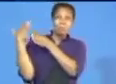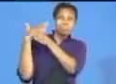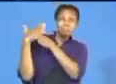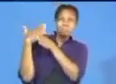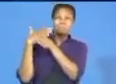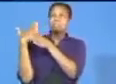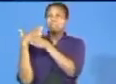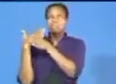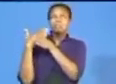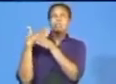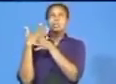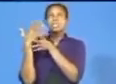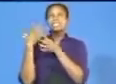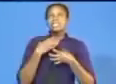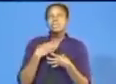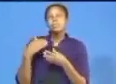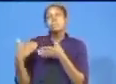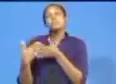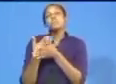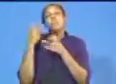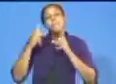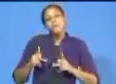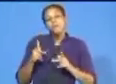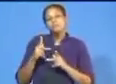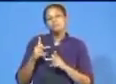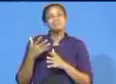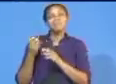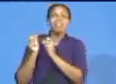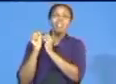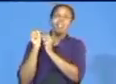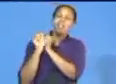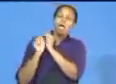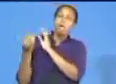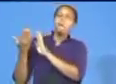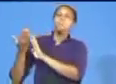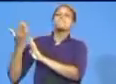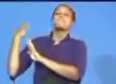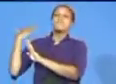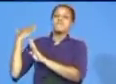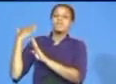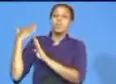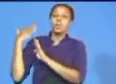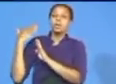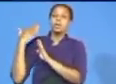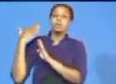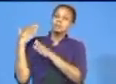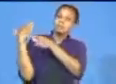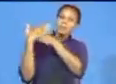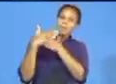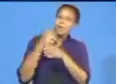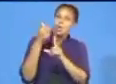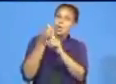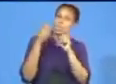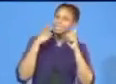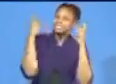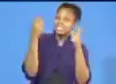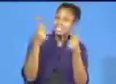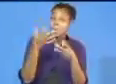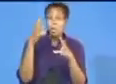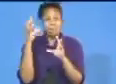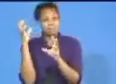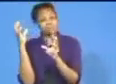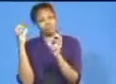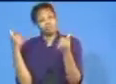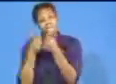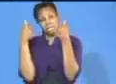desire to be a brand new you, long before you were harassed by your own sins and your own challenges, long before the devil captured your